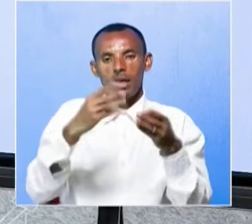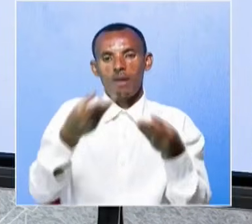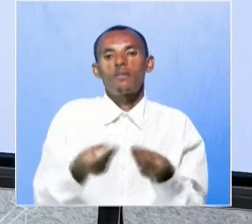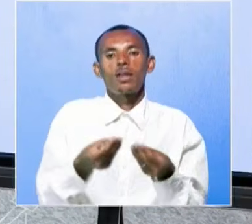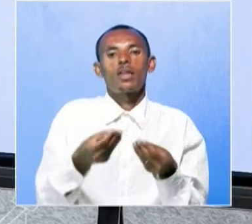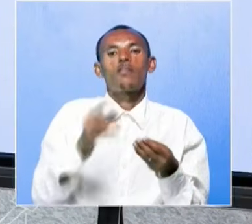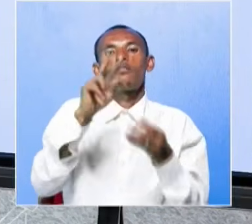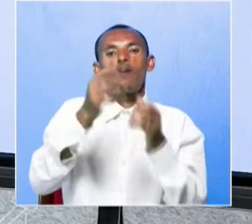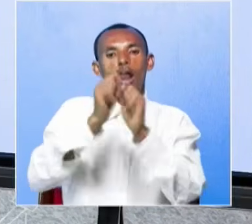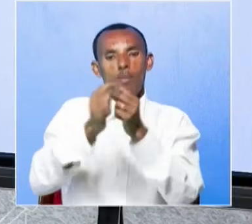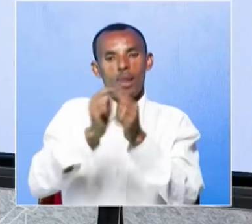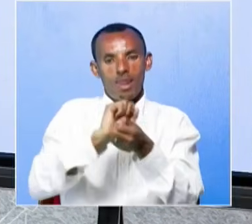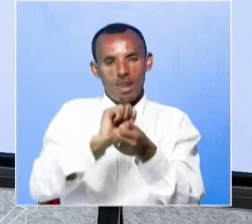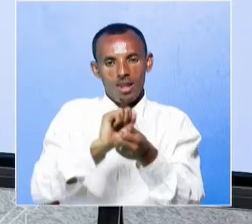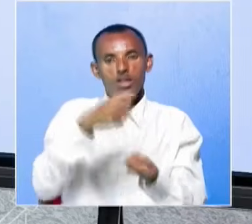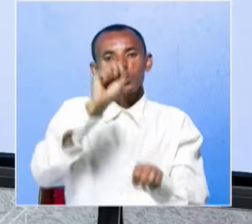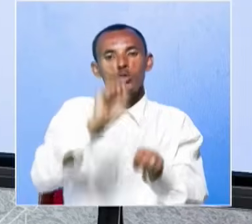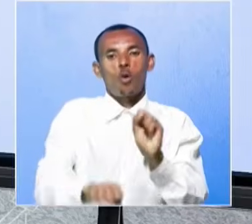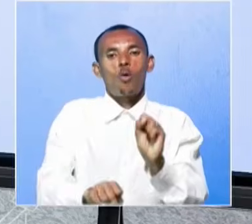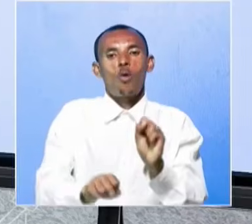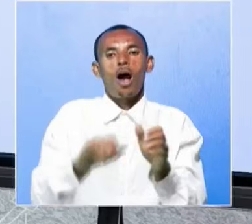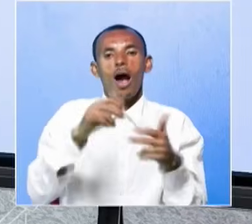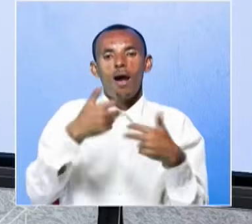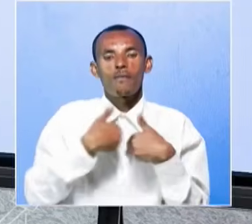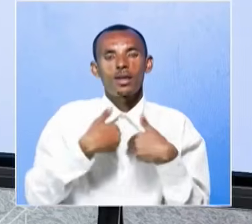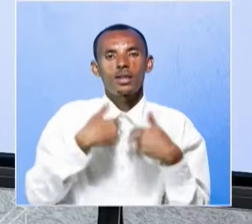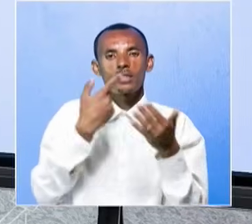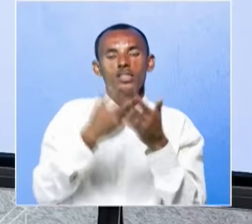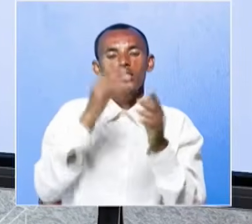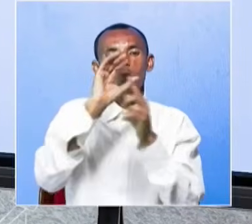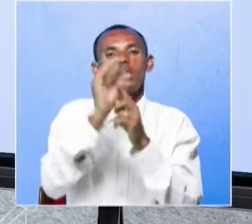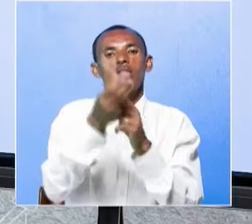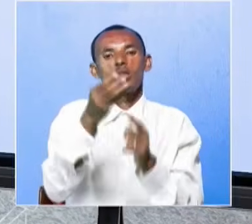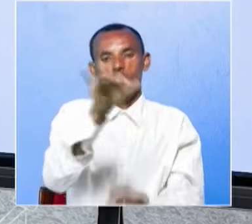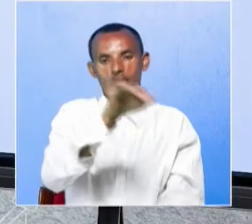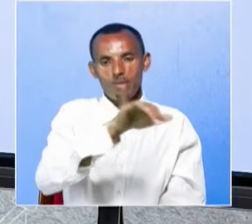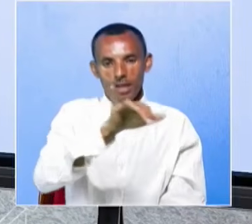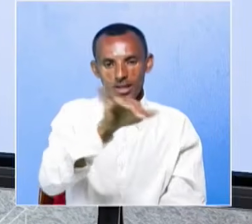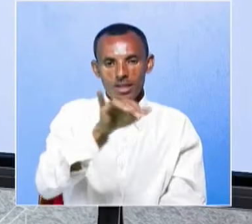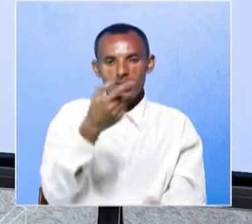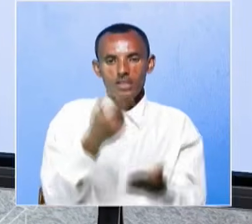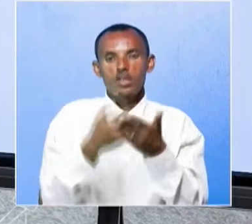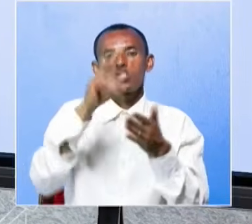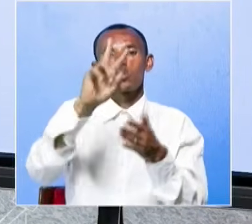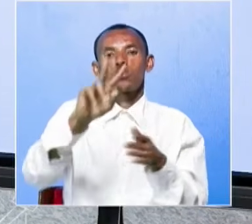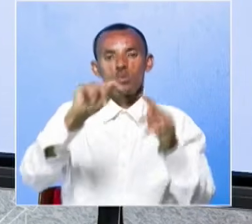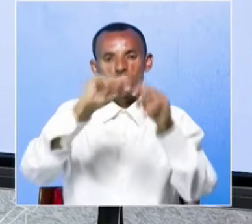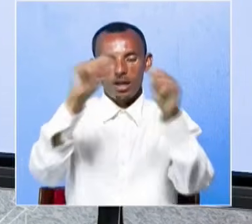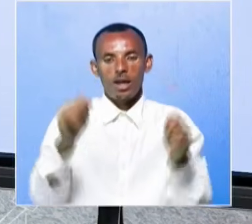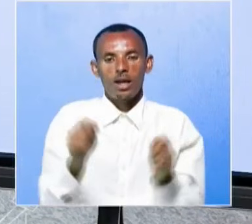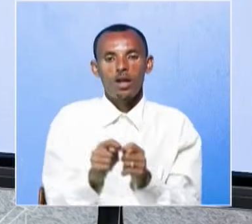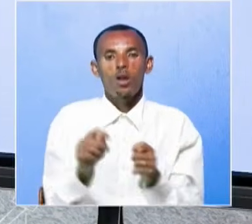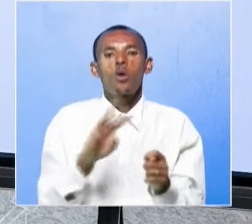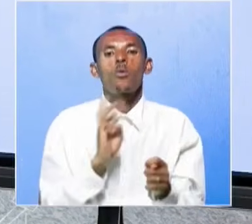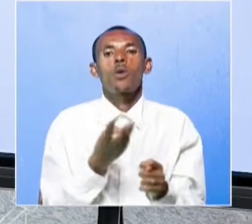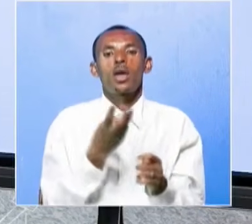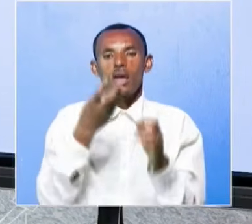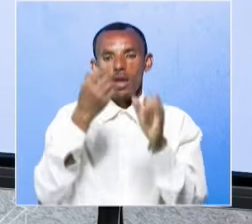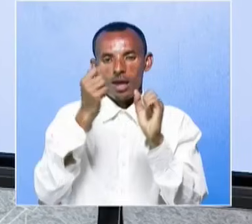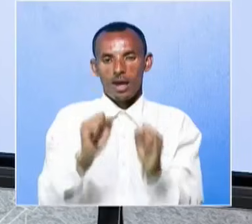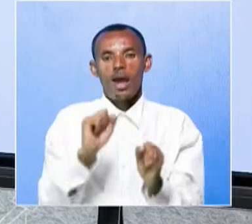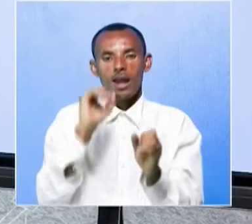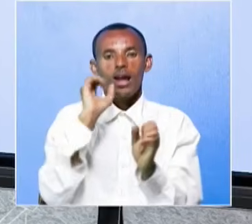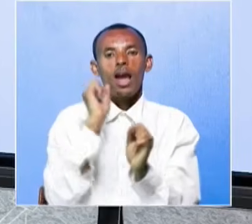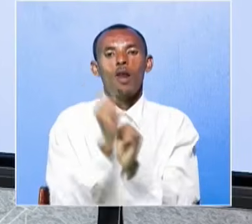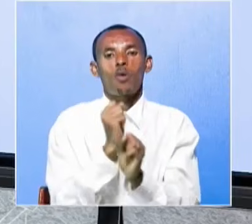certain variables. So having the condition of similarity of these two triangles, we can calculate